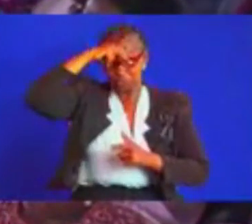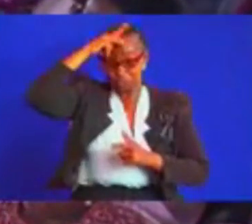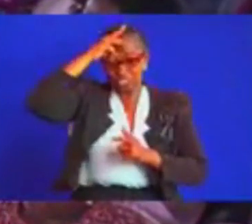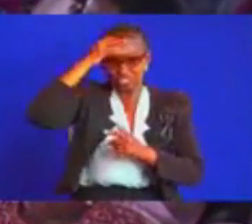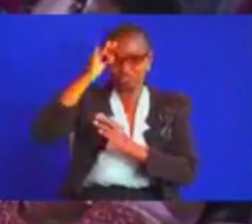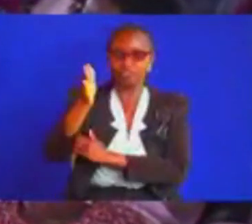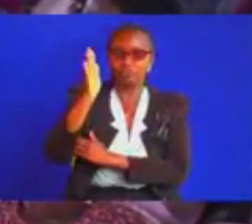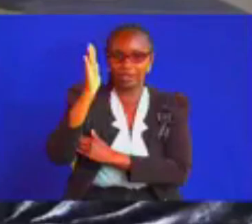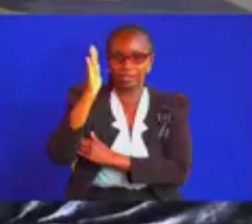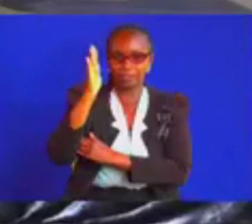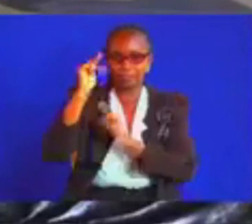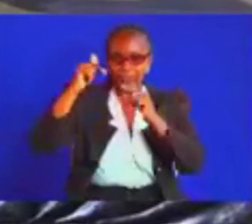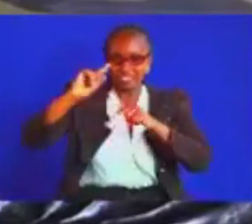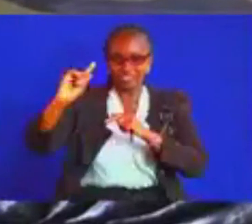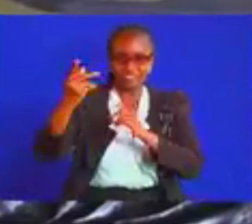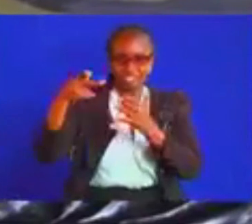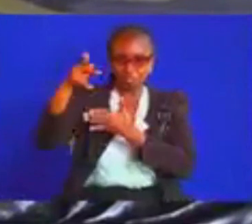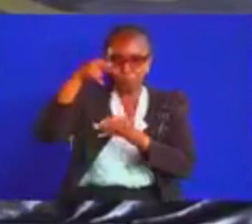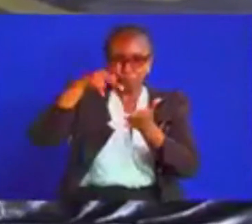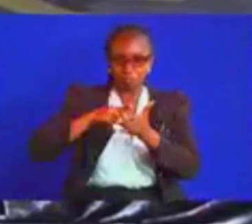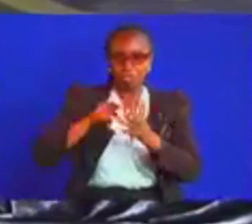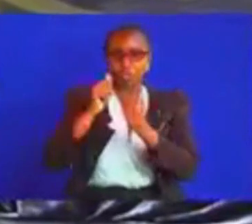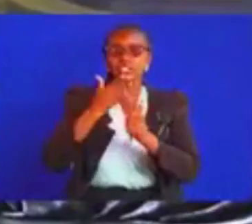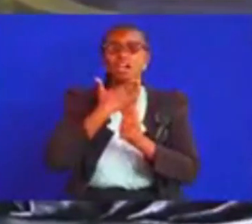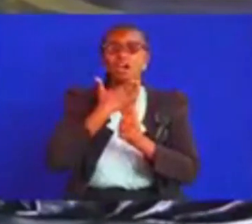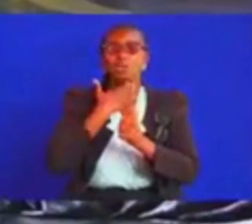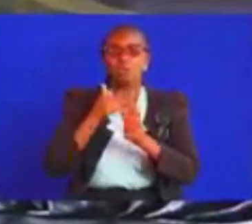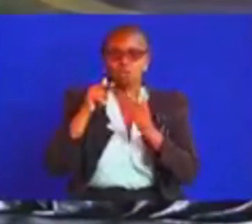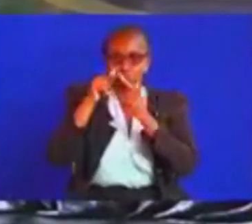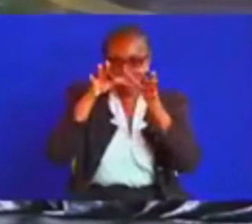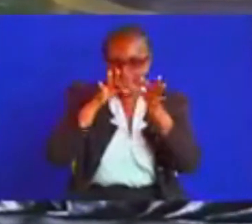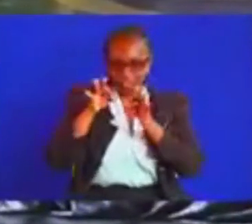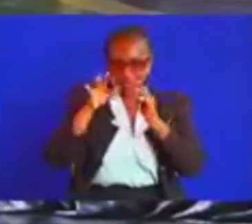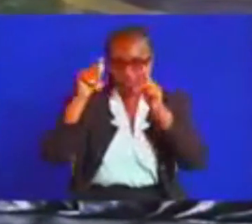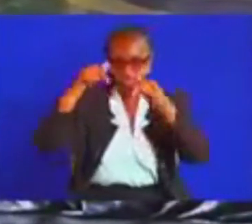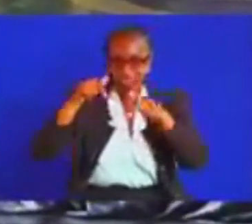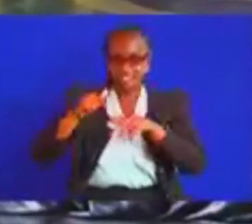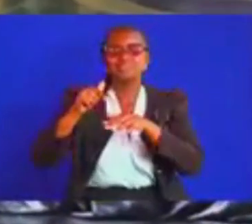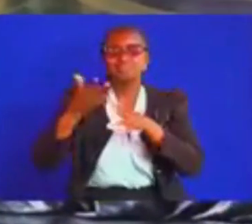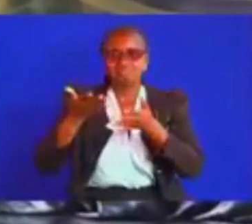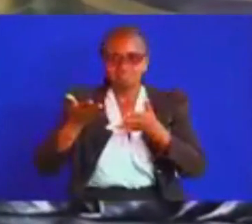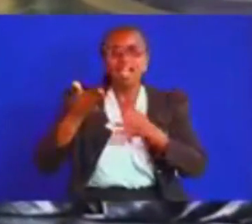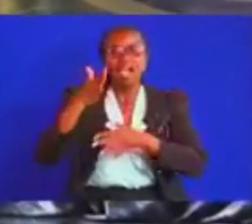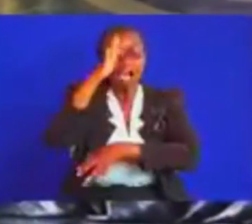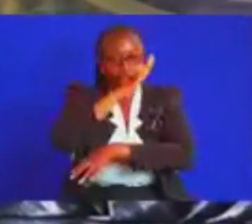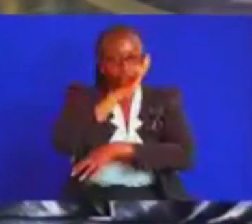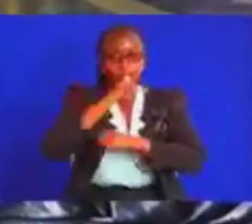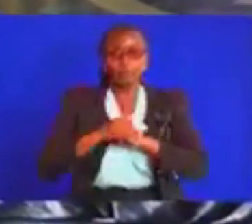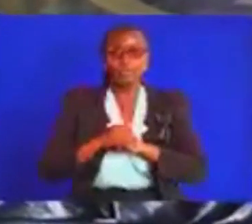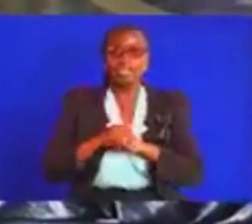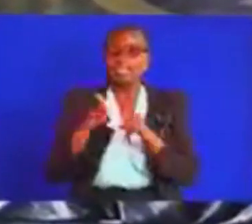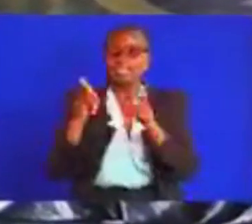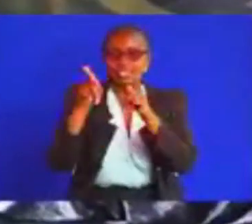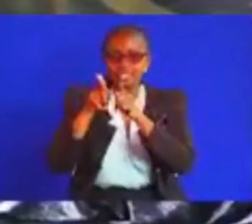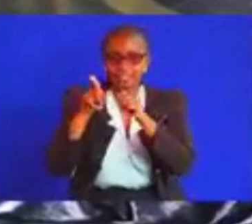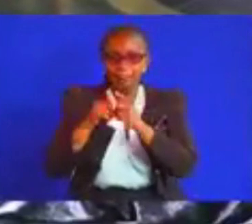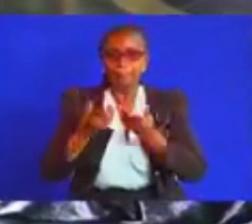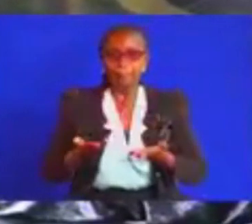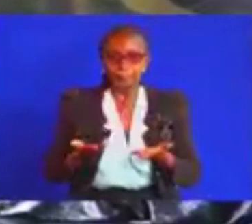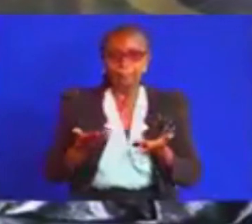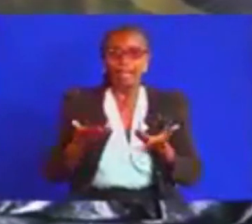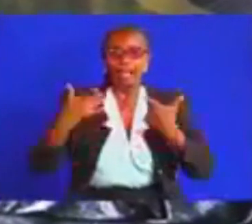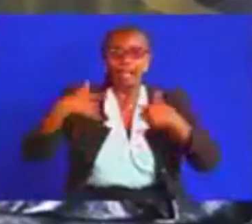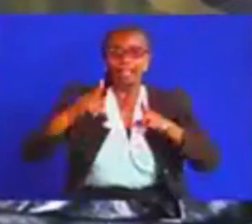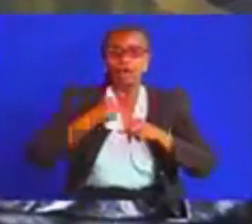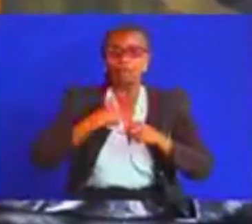of God. This is the first point that I want to establish this afternoon. And by the way, let me